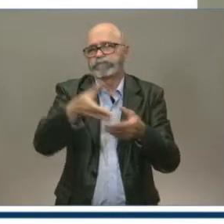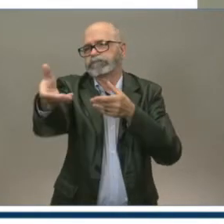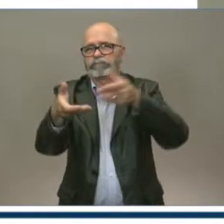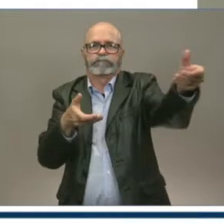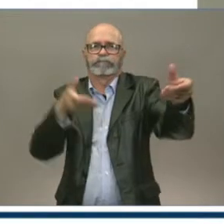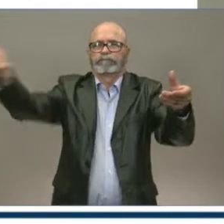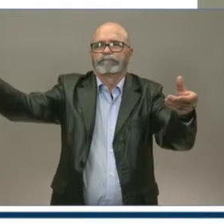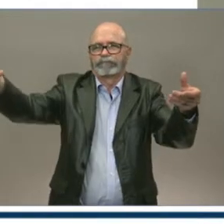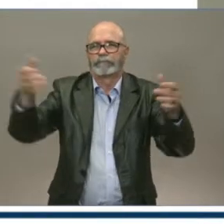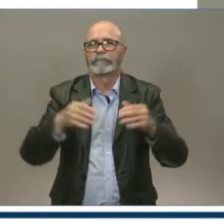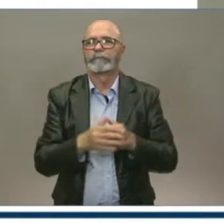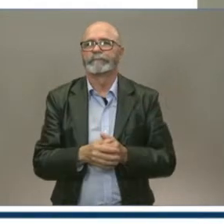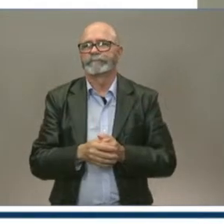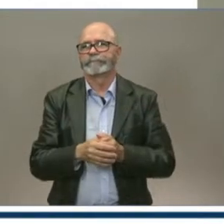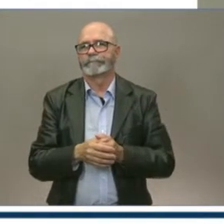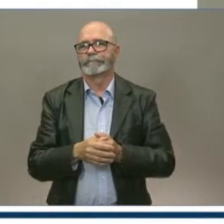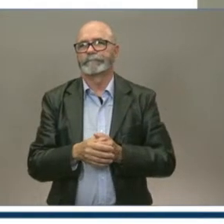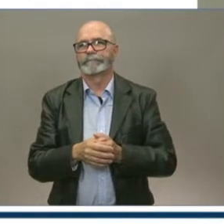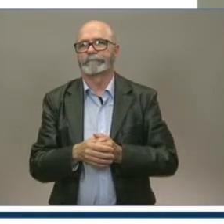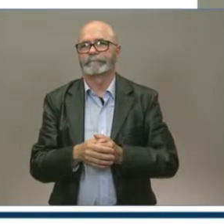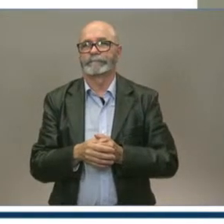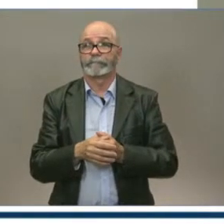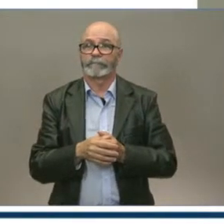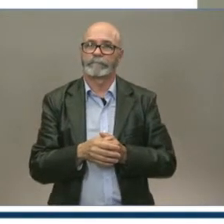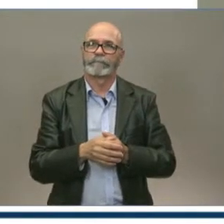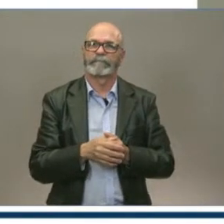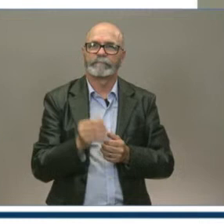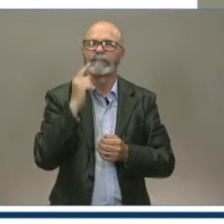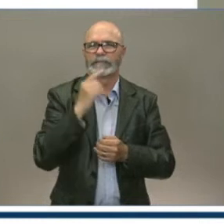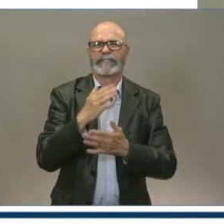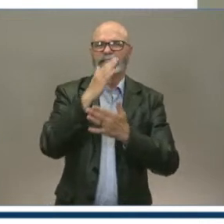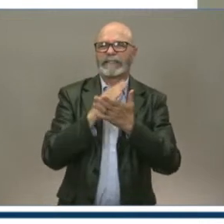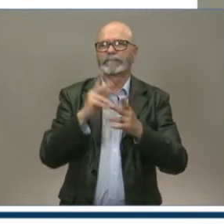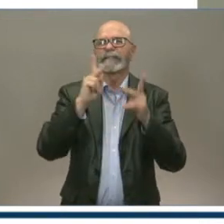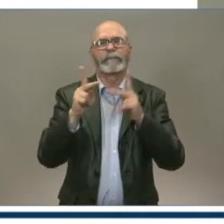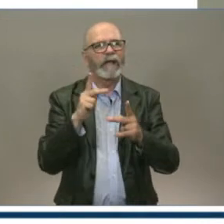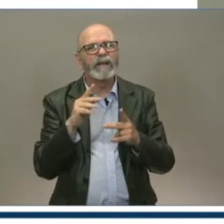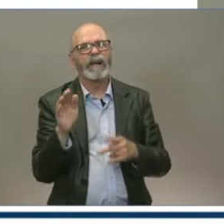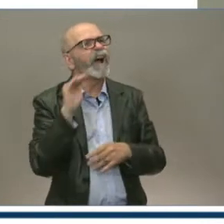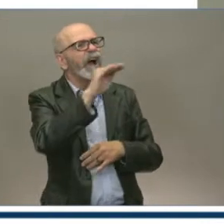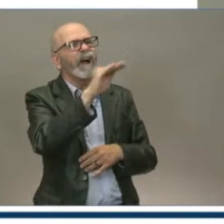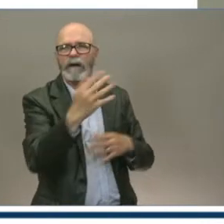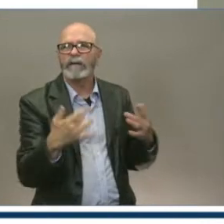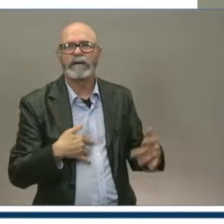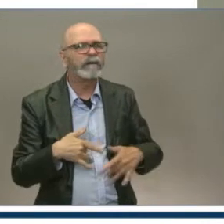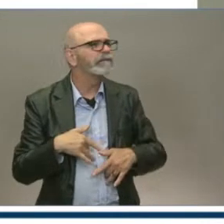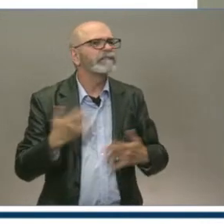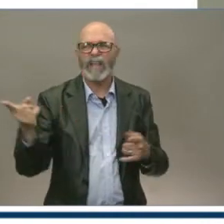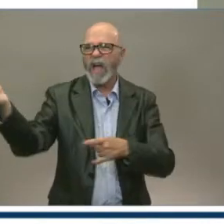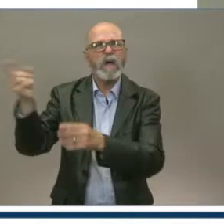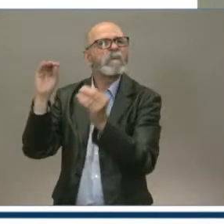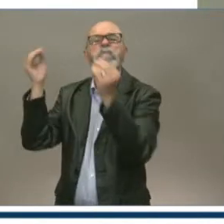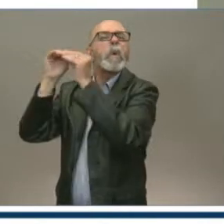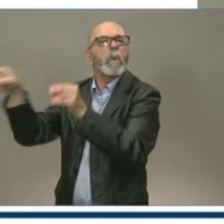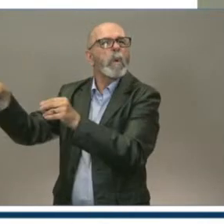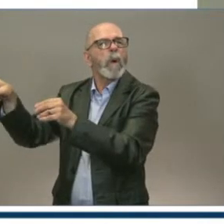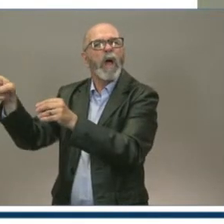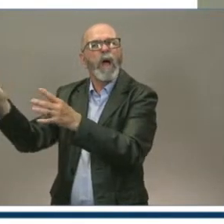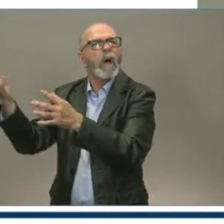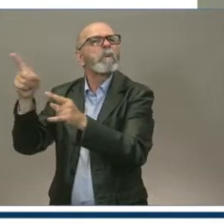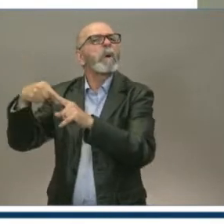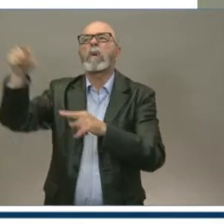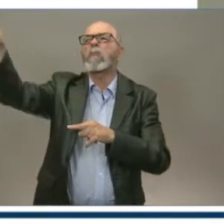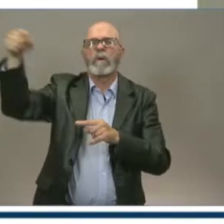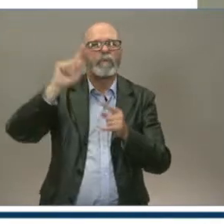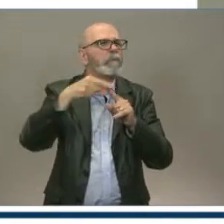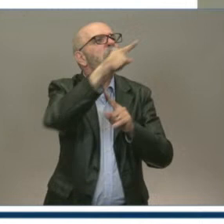people are we're sending in questions and saying, well, you got more vaccine, why am I not seeing more appointments in that